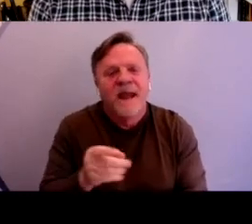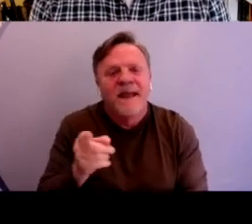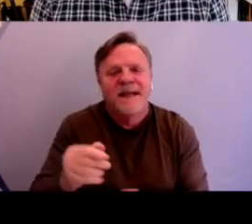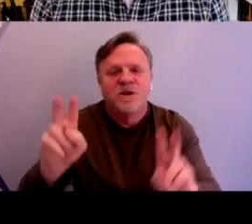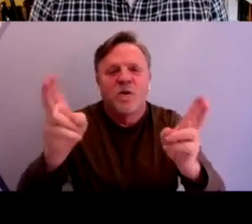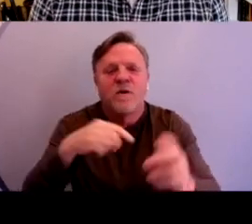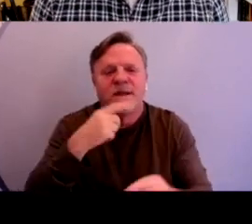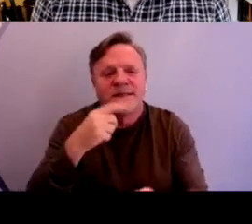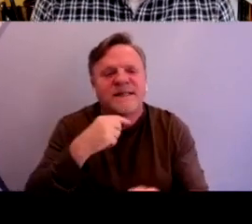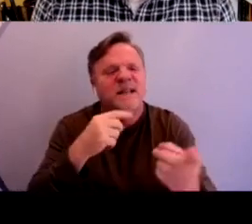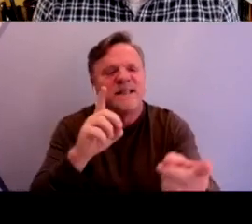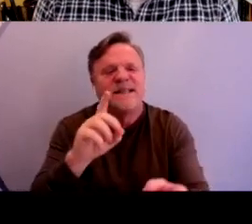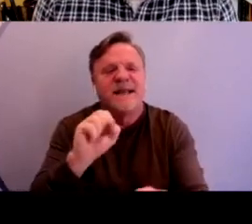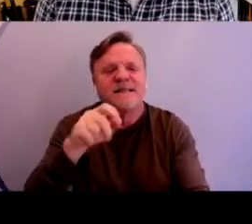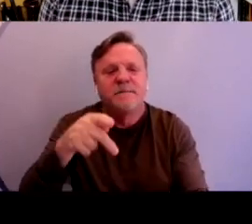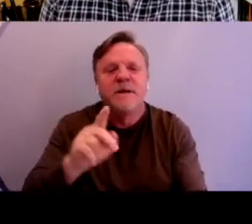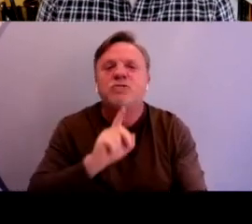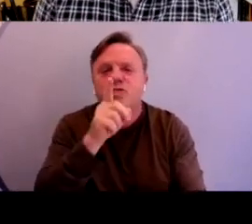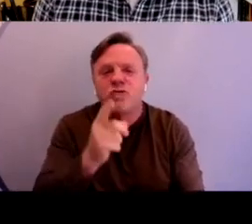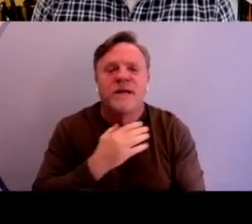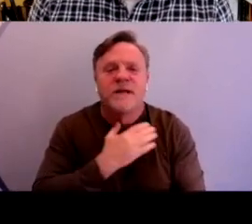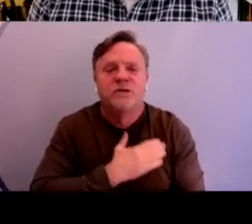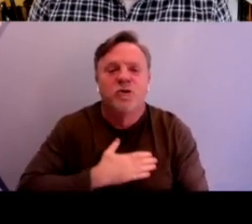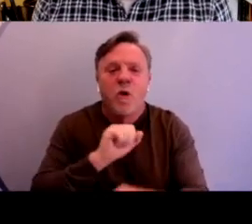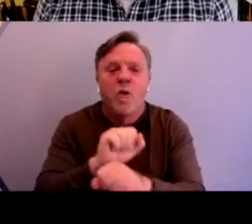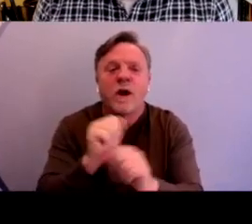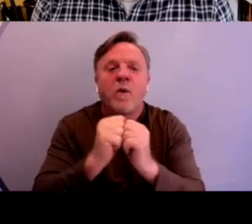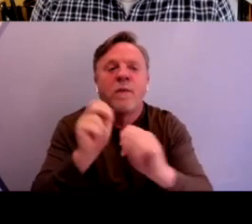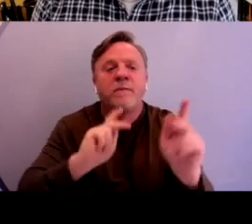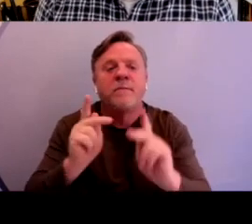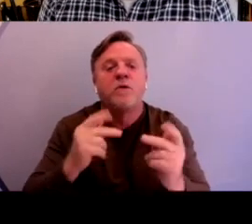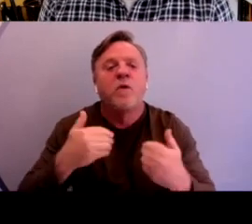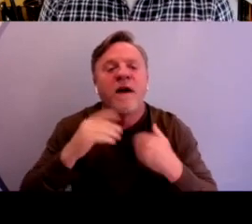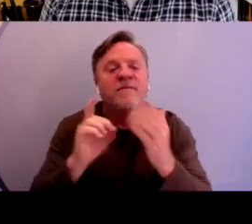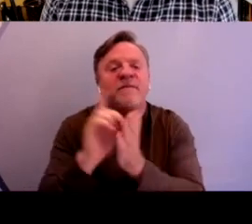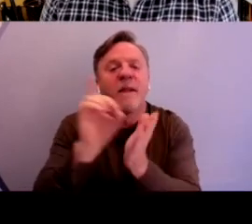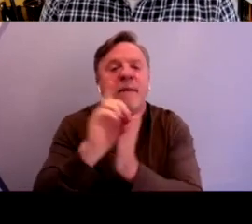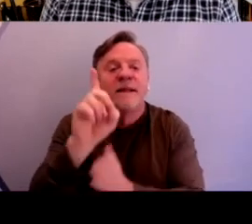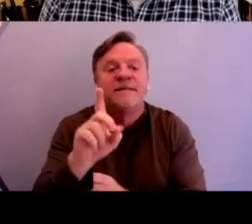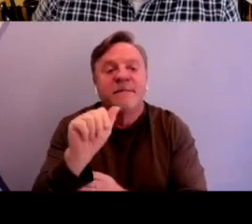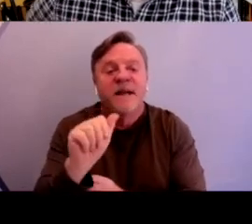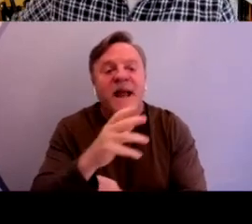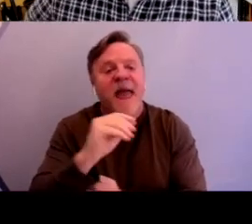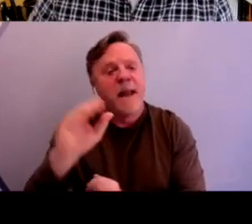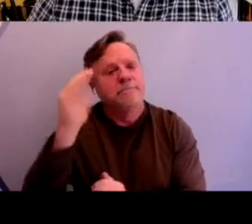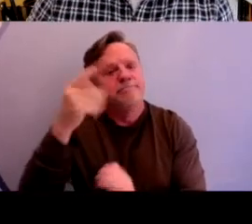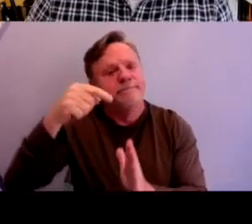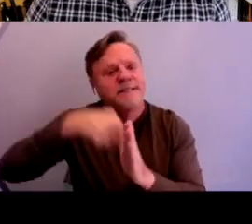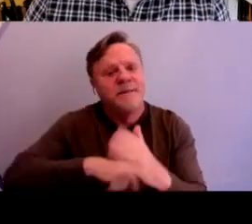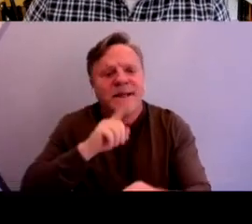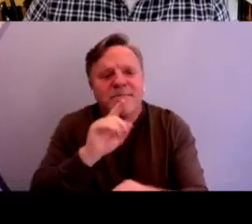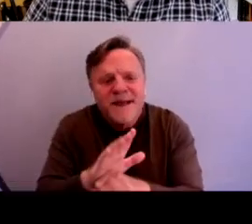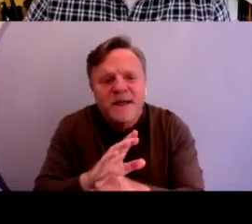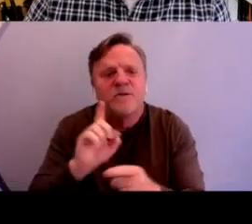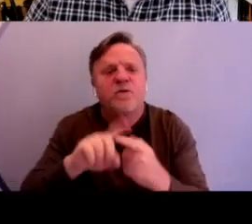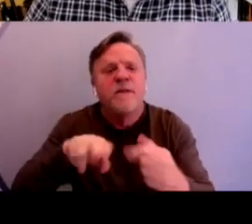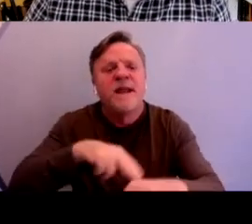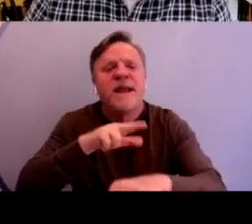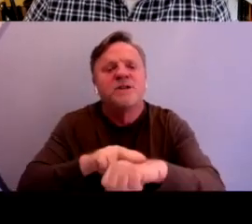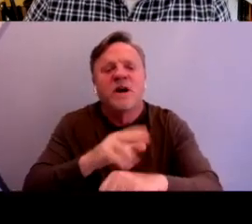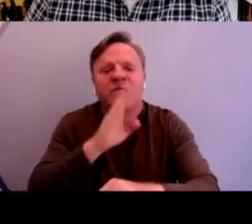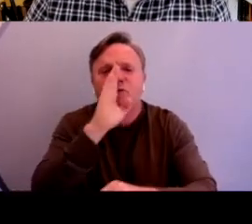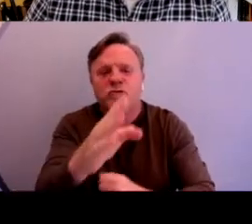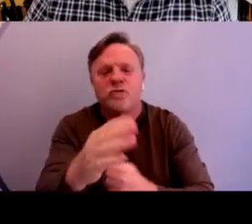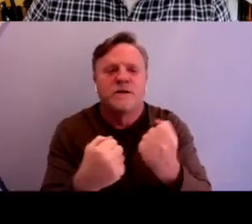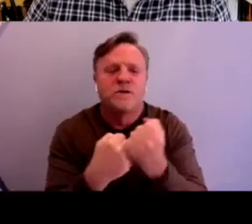says, DSPs truly enjoy working with people with developmental disabilities and appear deeply committed to the nature